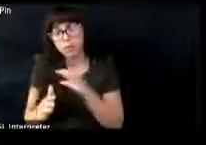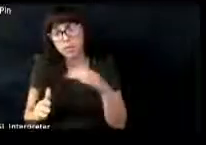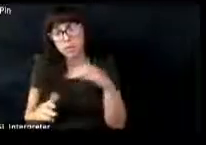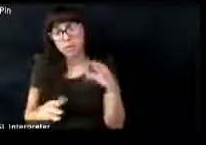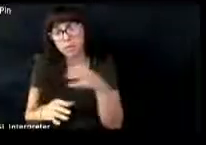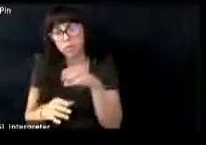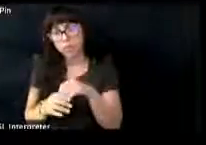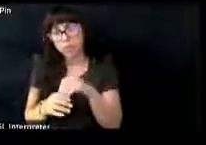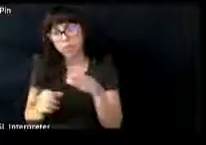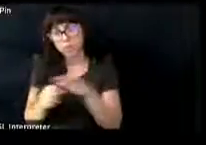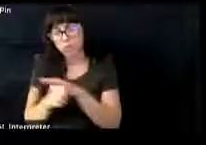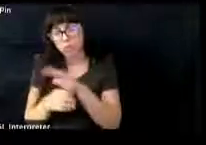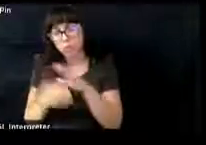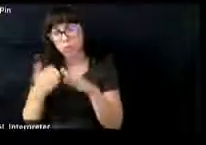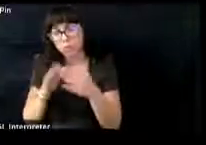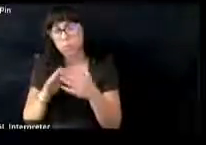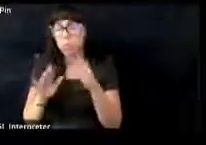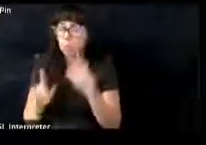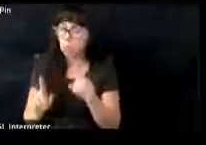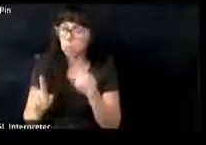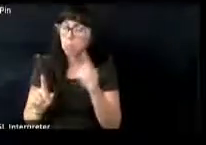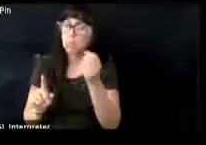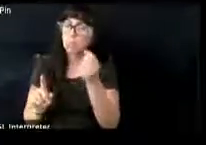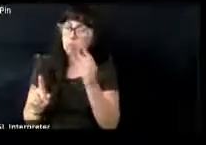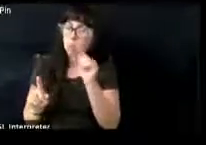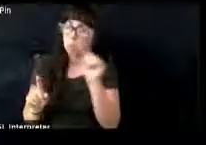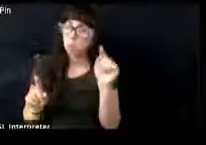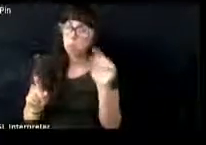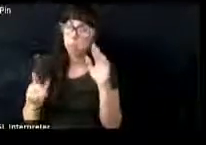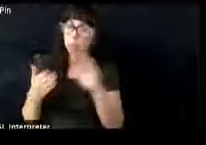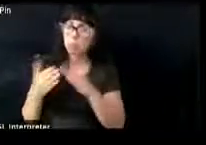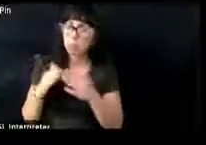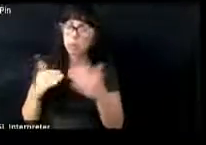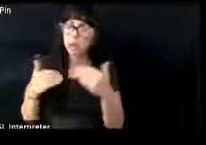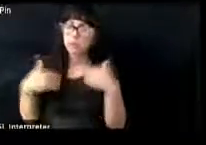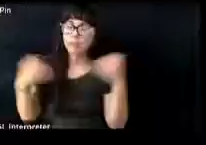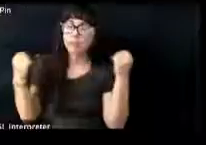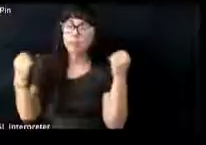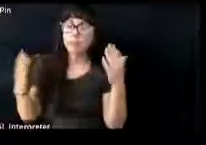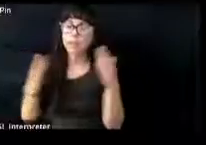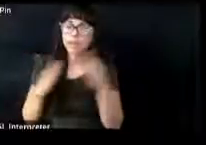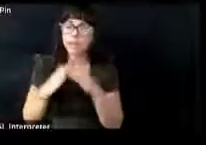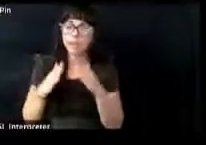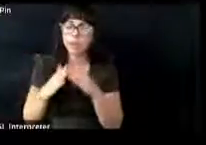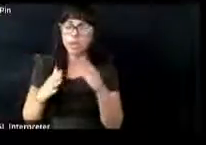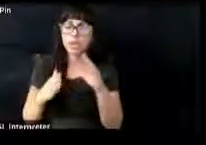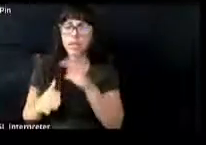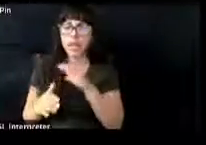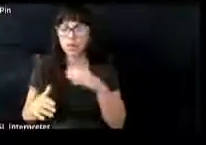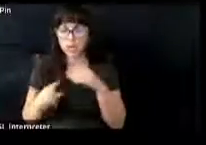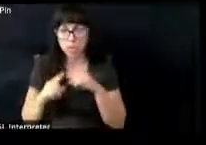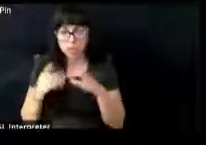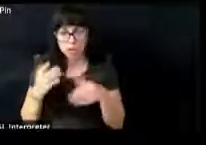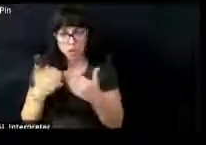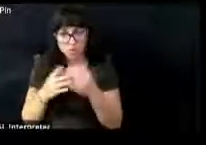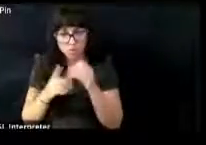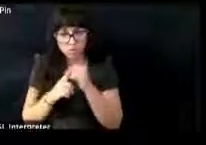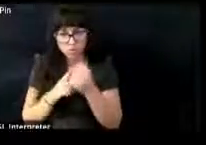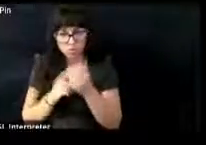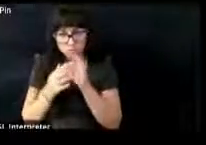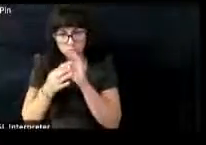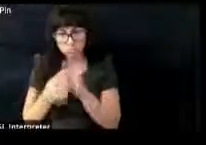entire community, there are some communities that have multiple neighborhood councils. But in all cases, with regards to